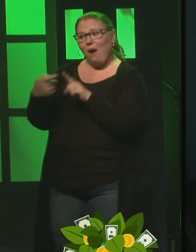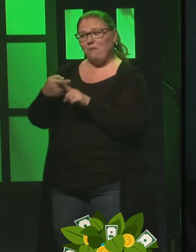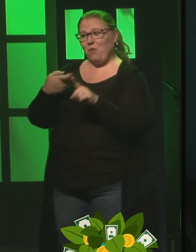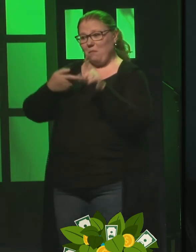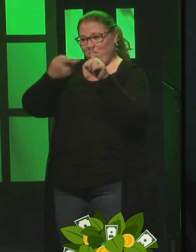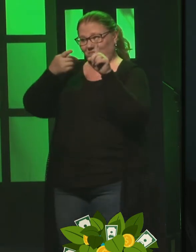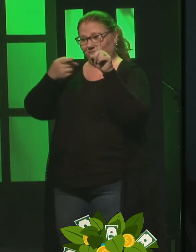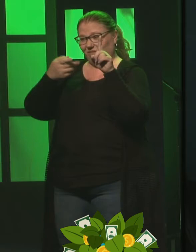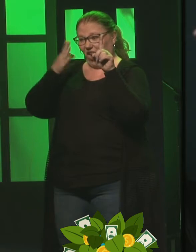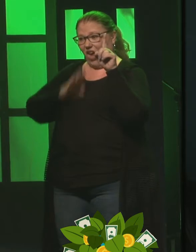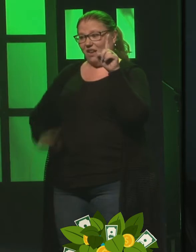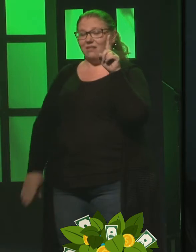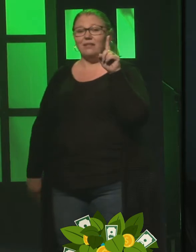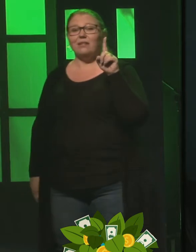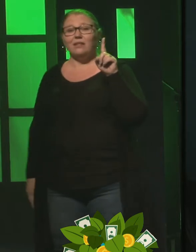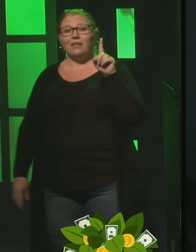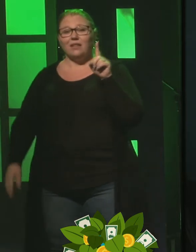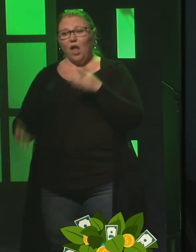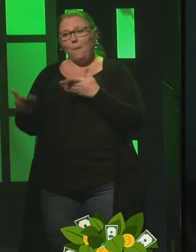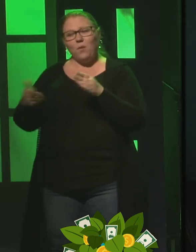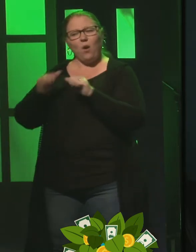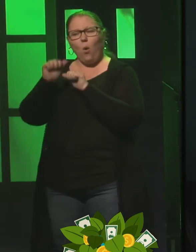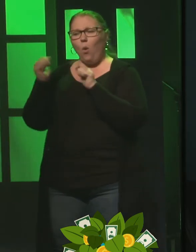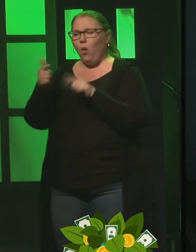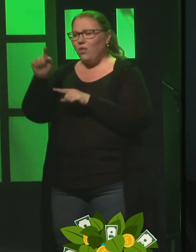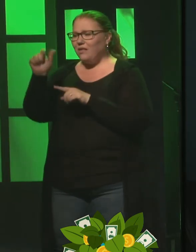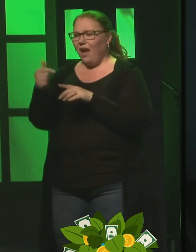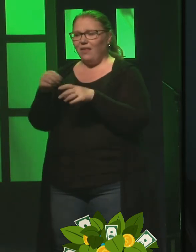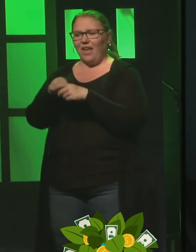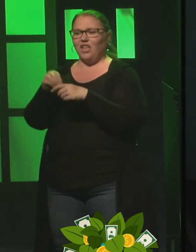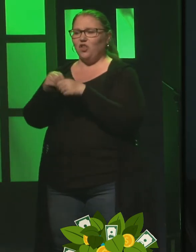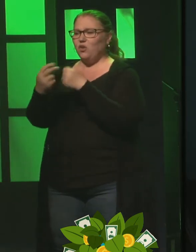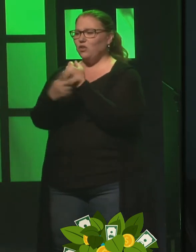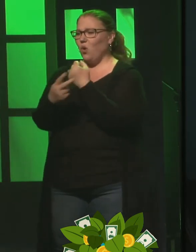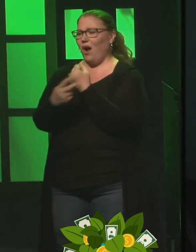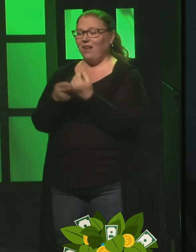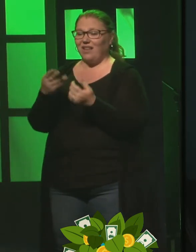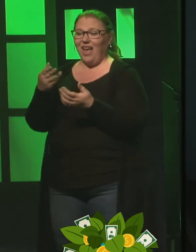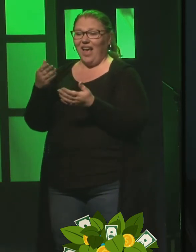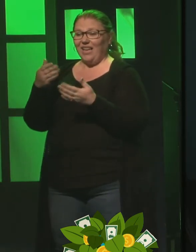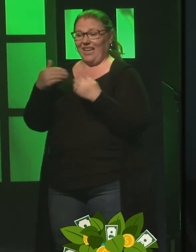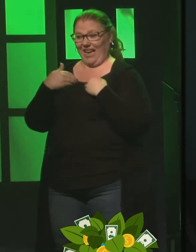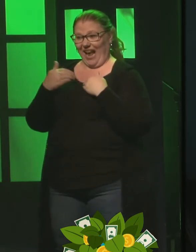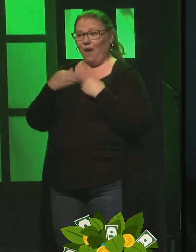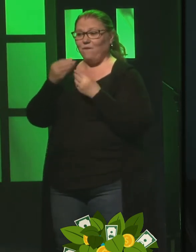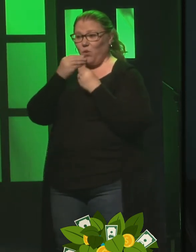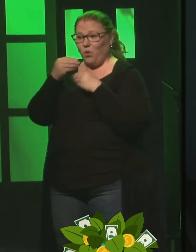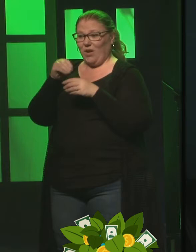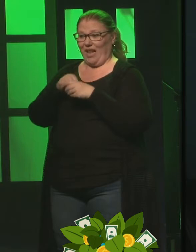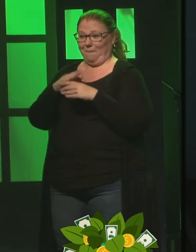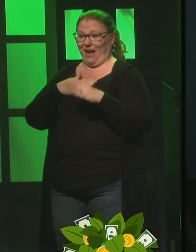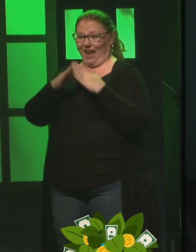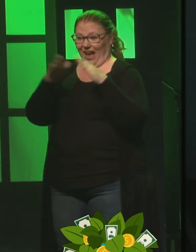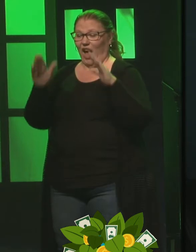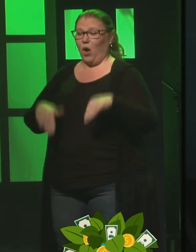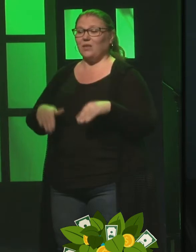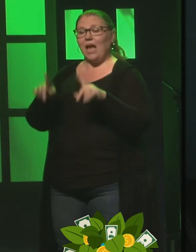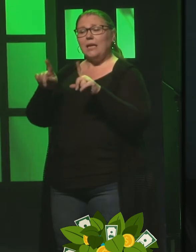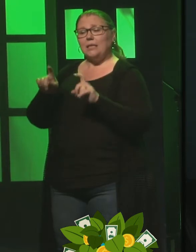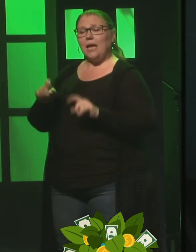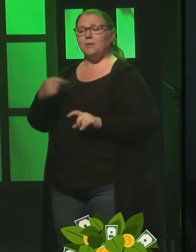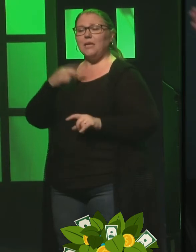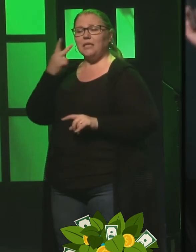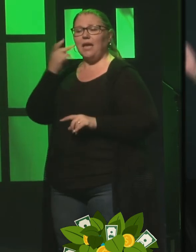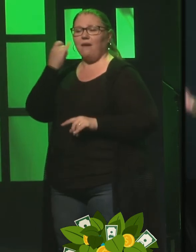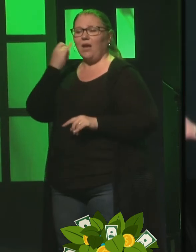this is the big one. Bring the whole tithe into the storehouse, that there may be food in my house. Put me to the test, says the Lord of hosts, and see if I